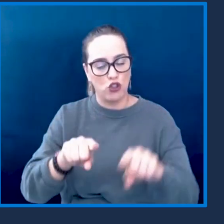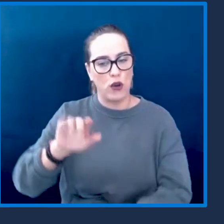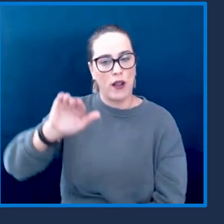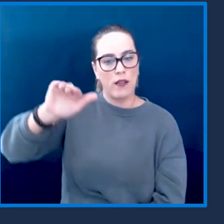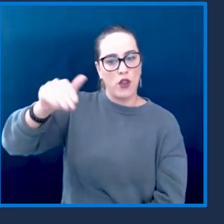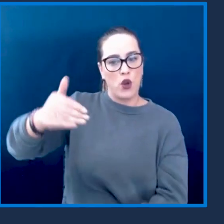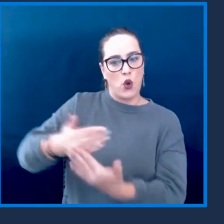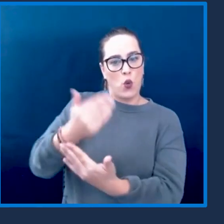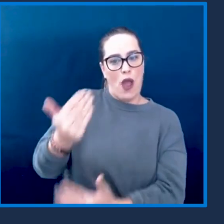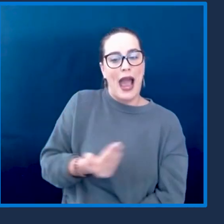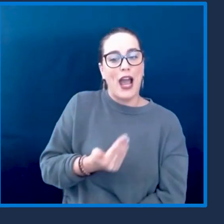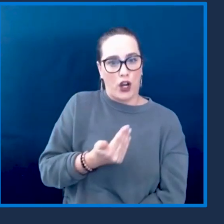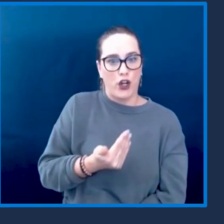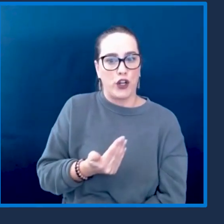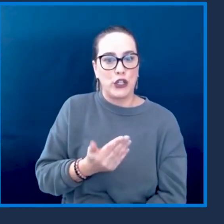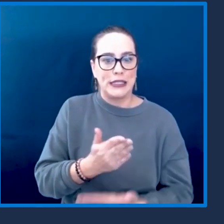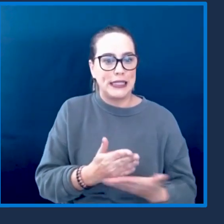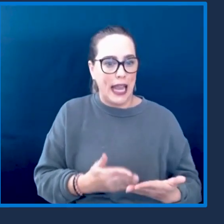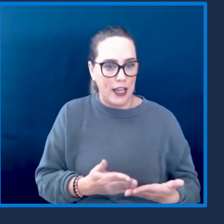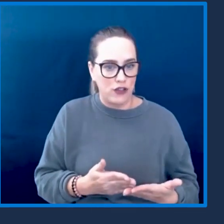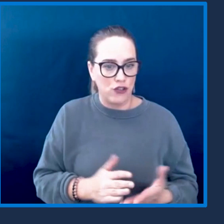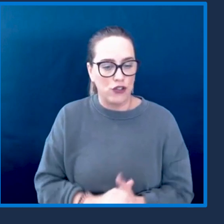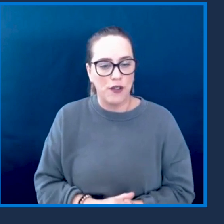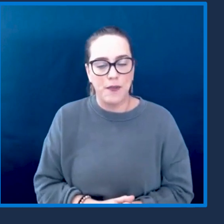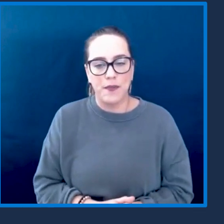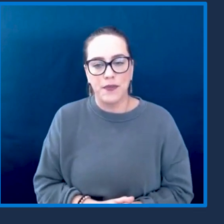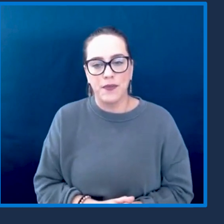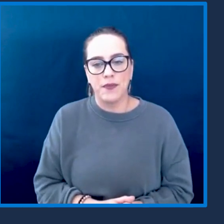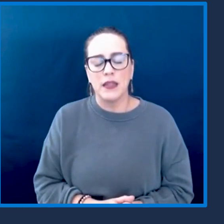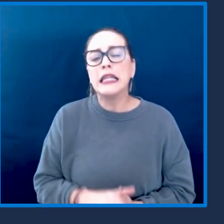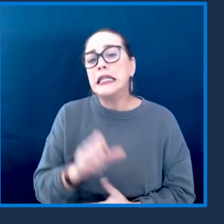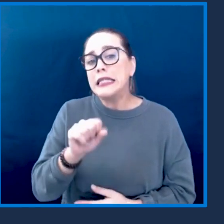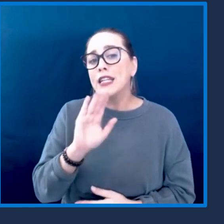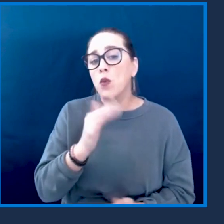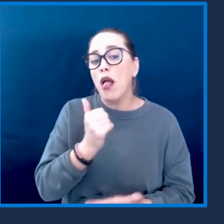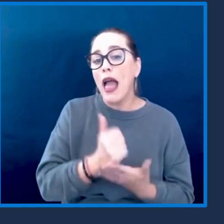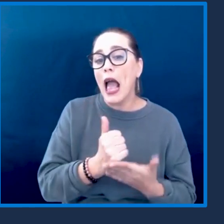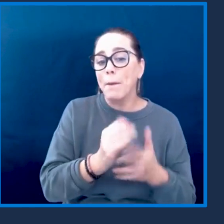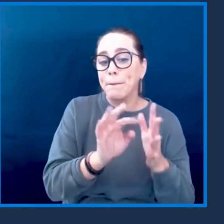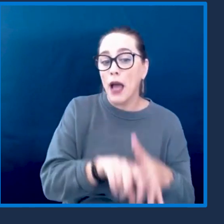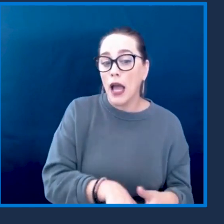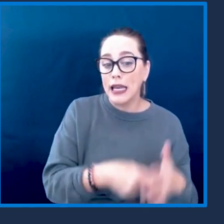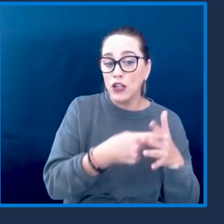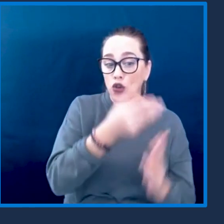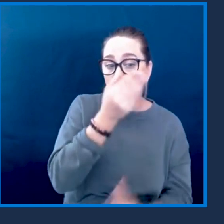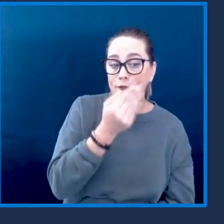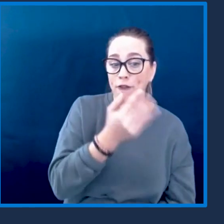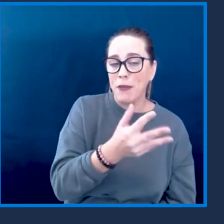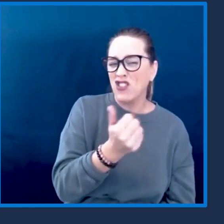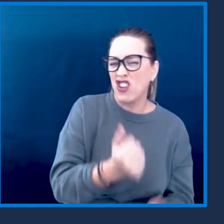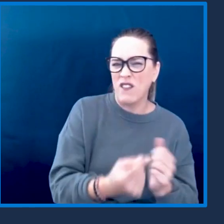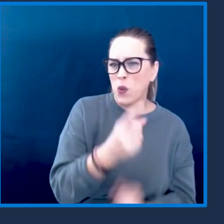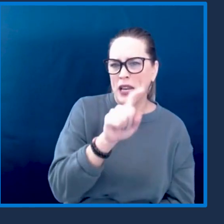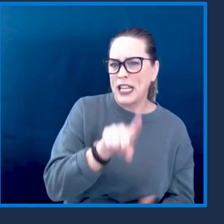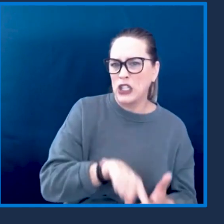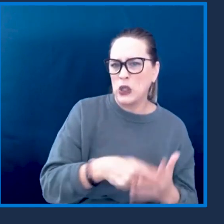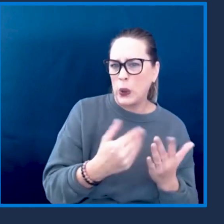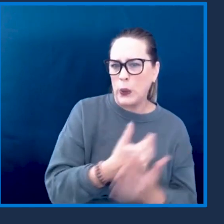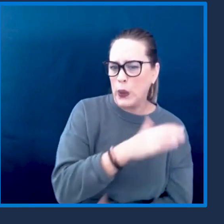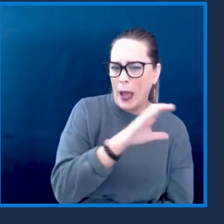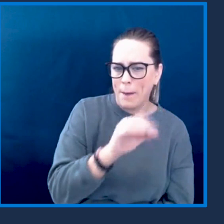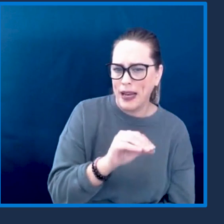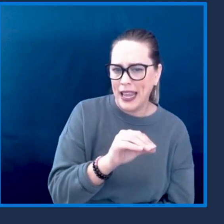we've seen that these mentors, although they help with that initial information that everyone needs when starting at a new company, they oftentimes become